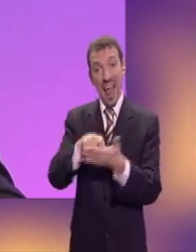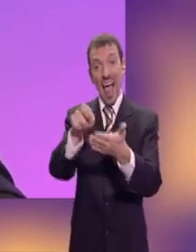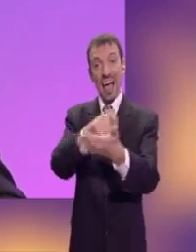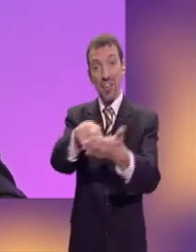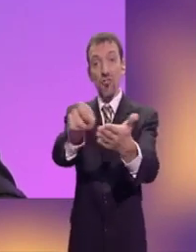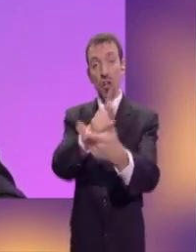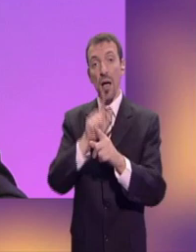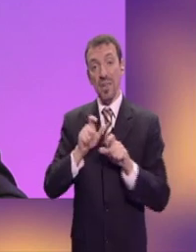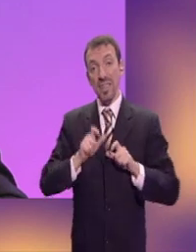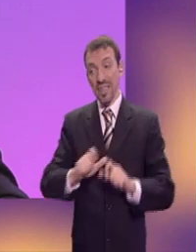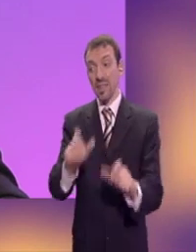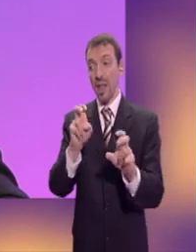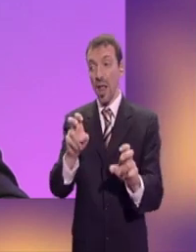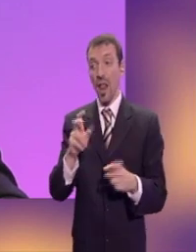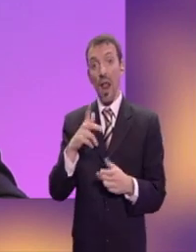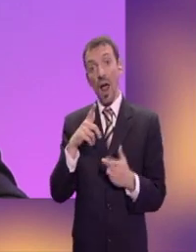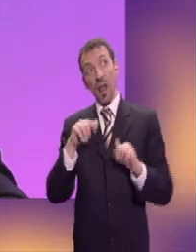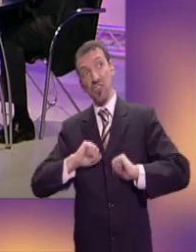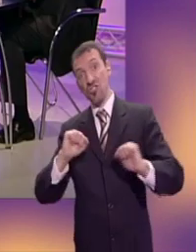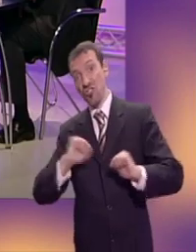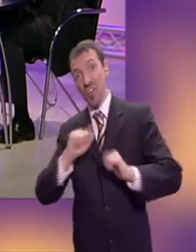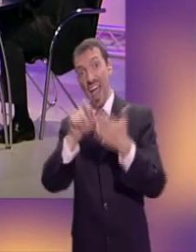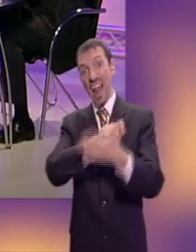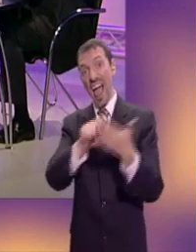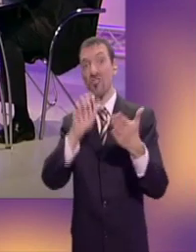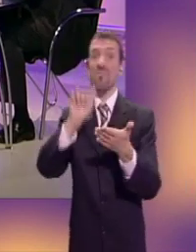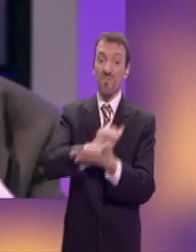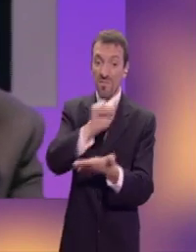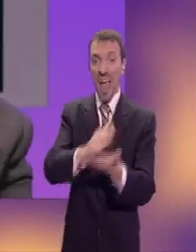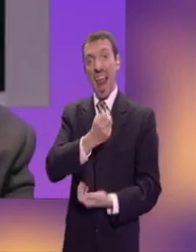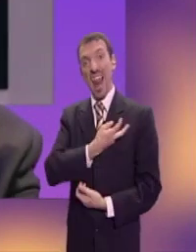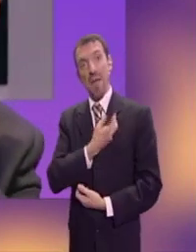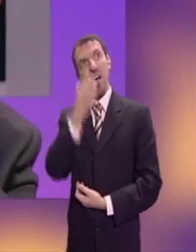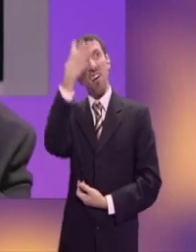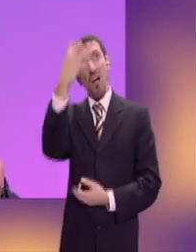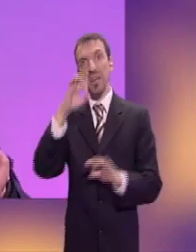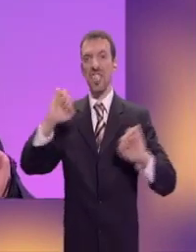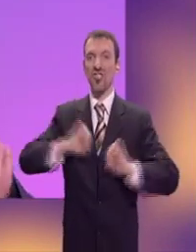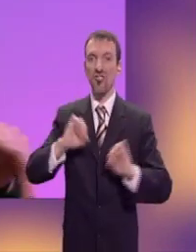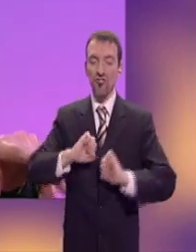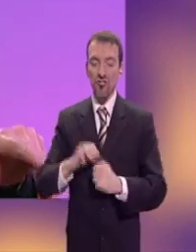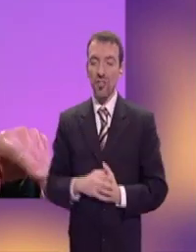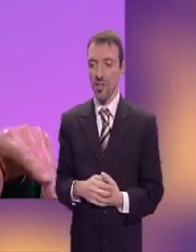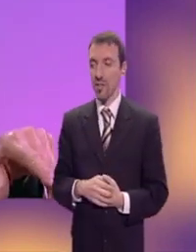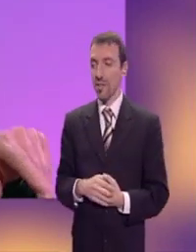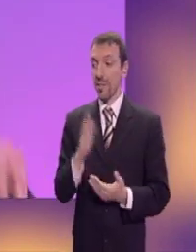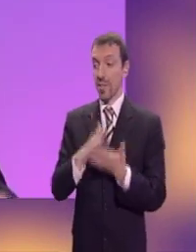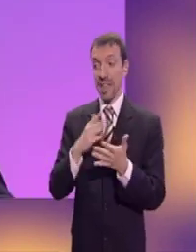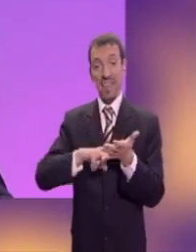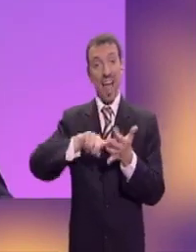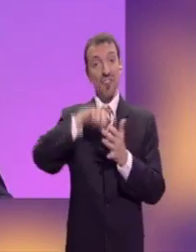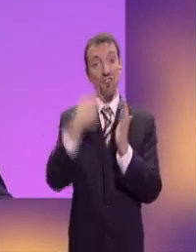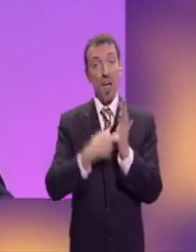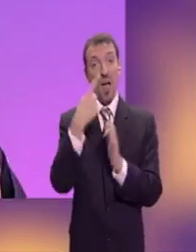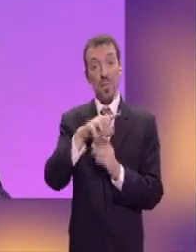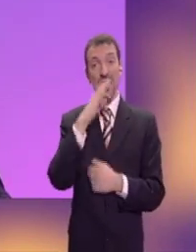loyally waiting for the election of a Labour government because we haven't had a Labour government. And it's he's followed Mrs. Thatcher was asked